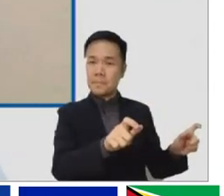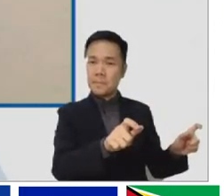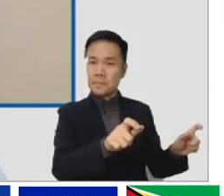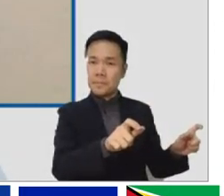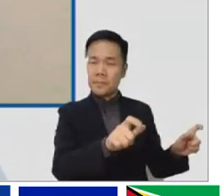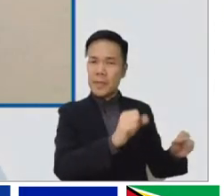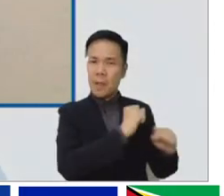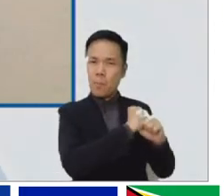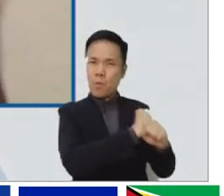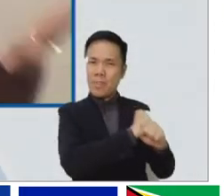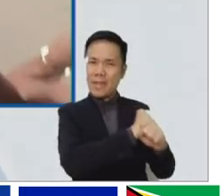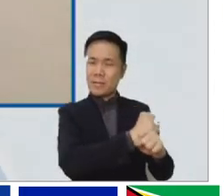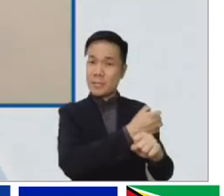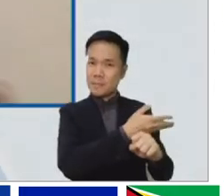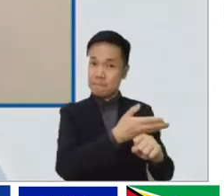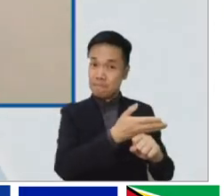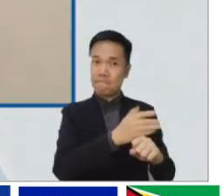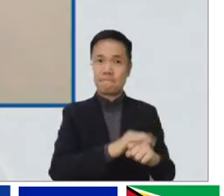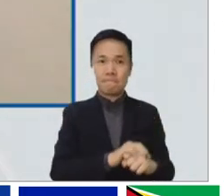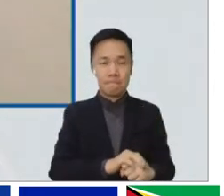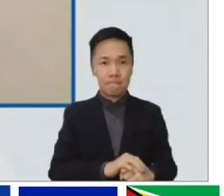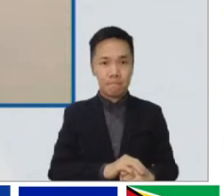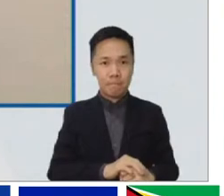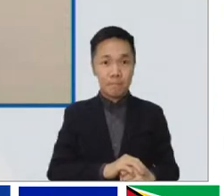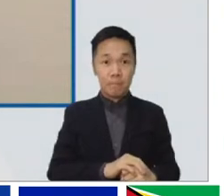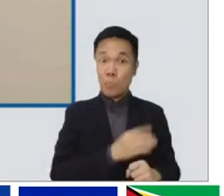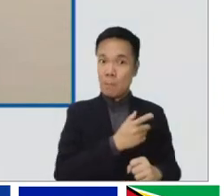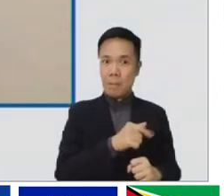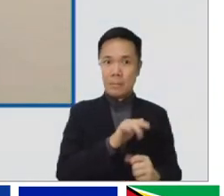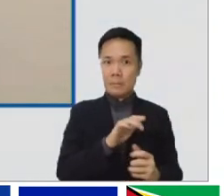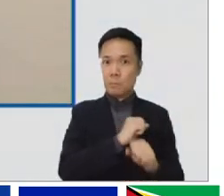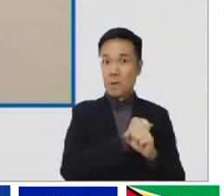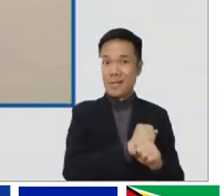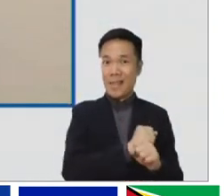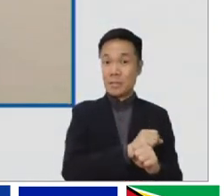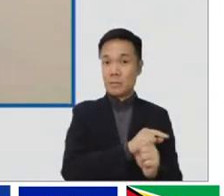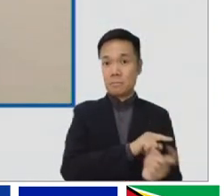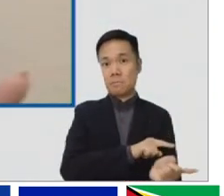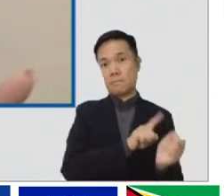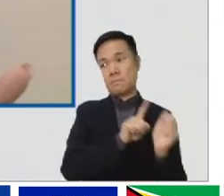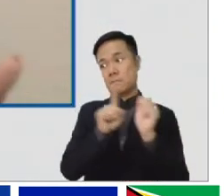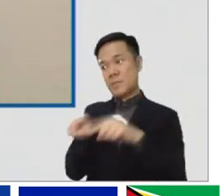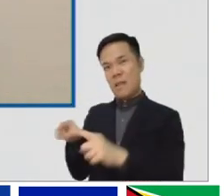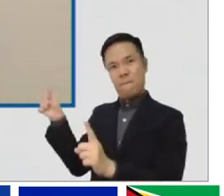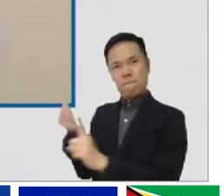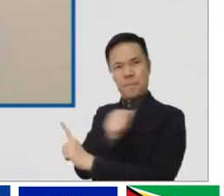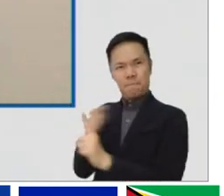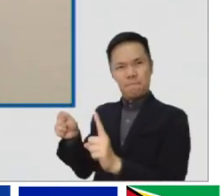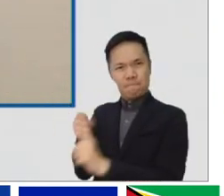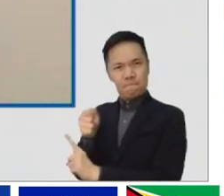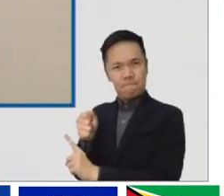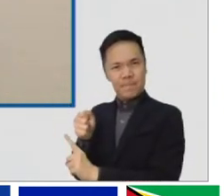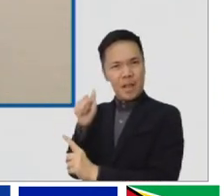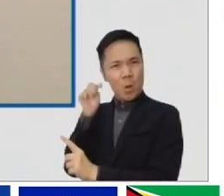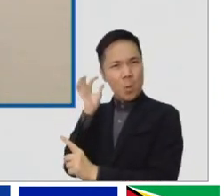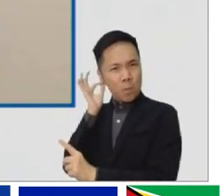be at increased vulnerability to gender-based violence. In the shelters, we also focus a lot on